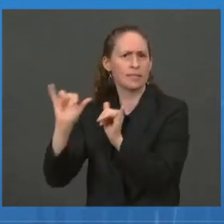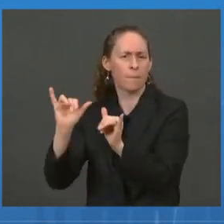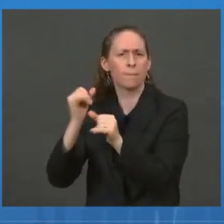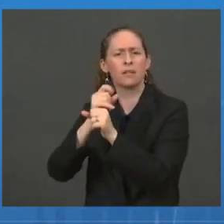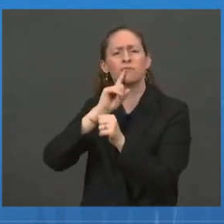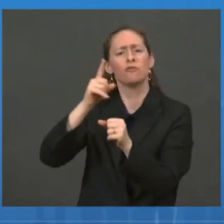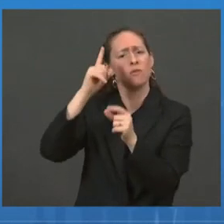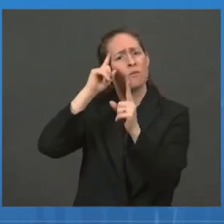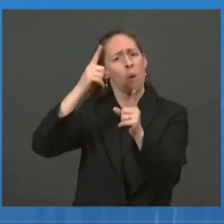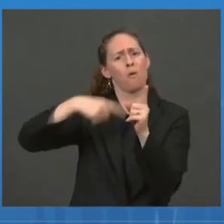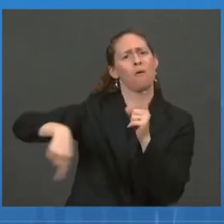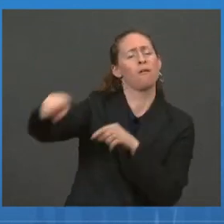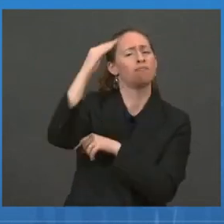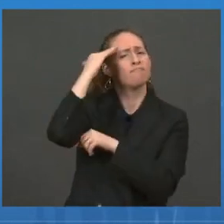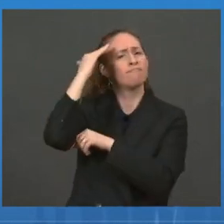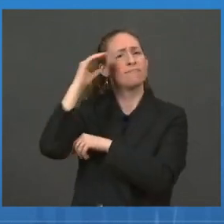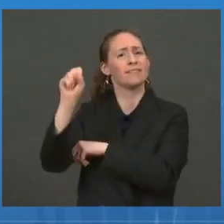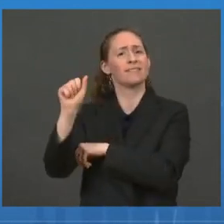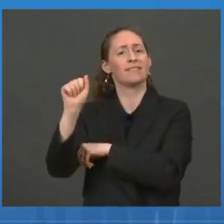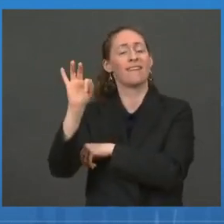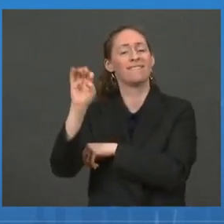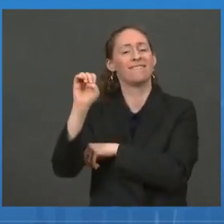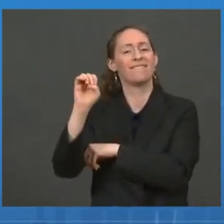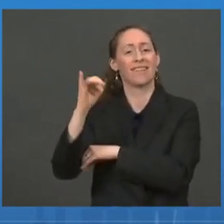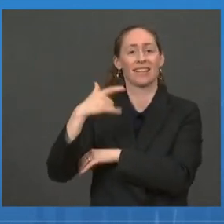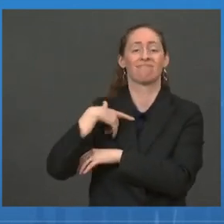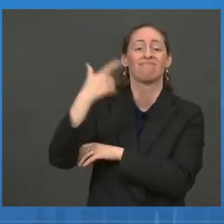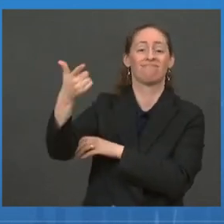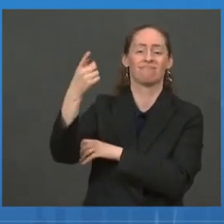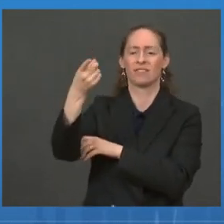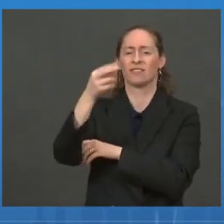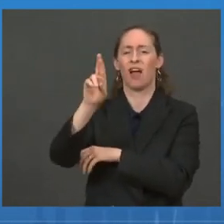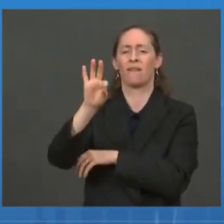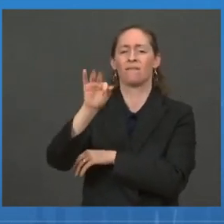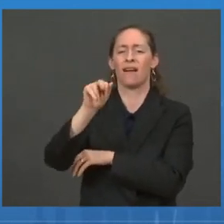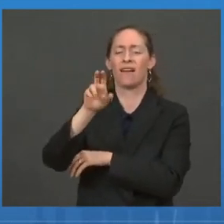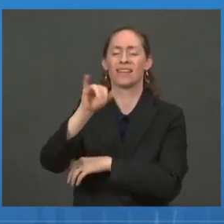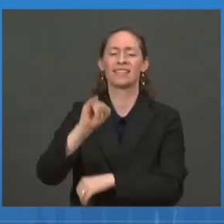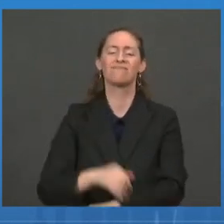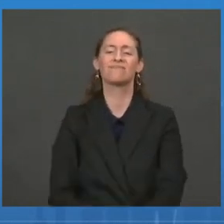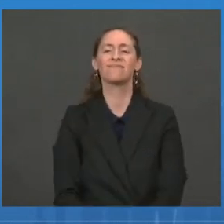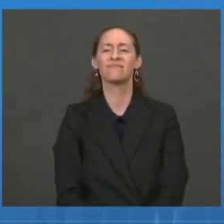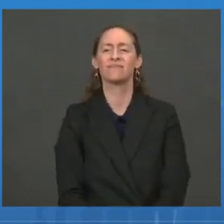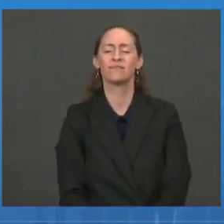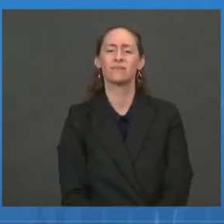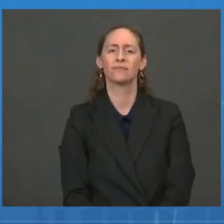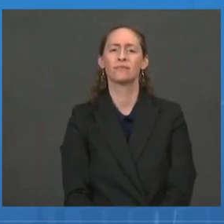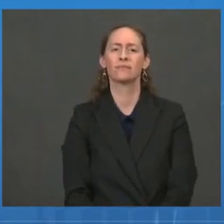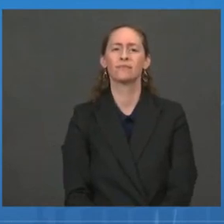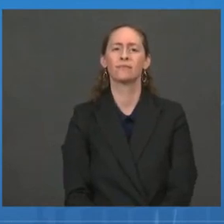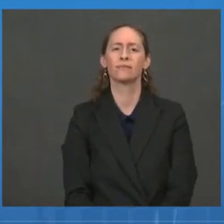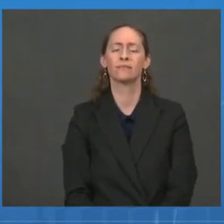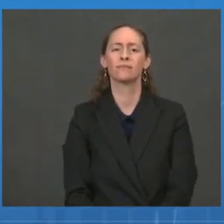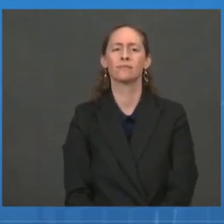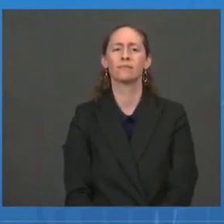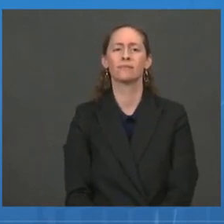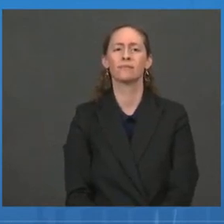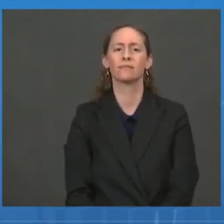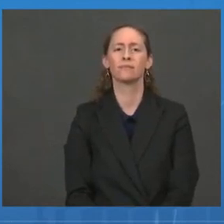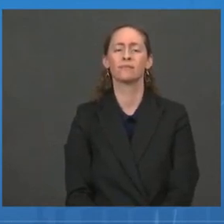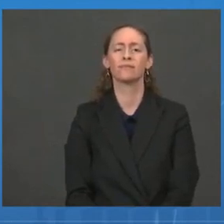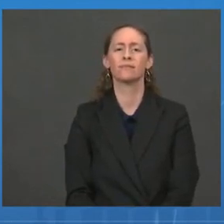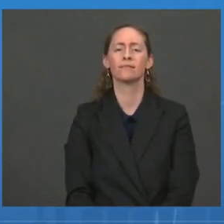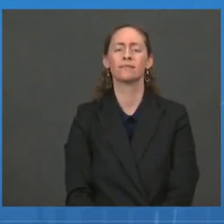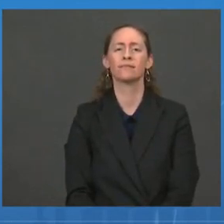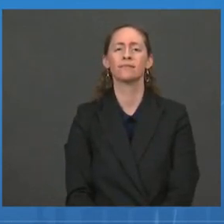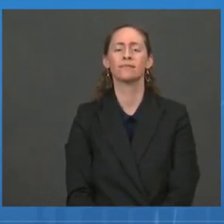uh i'm going to talk a little bit about the details of this omicron uh variant so if i could have the first slide